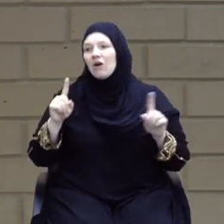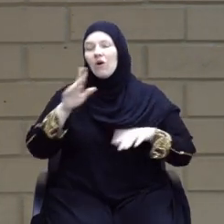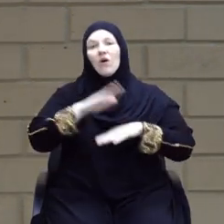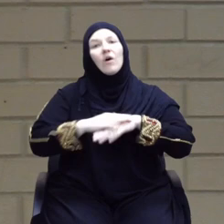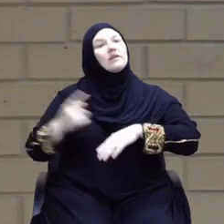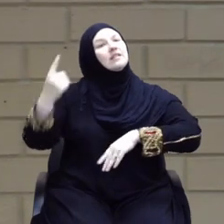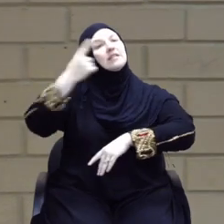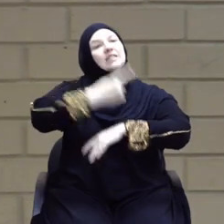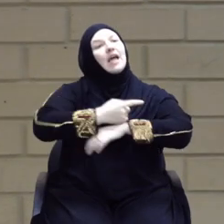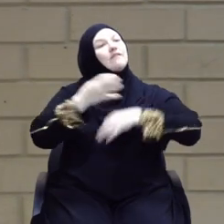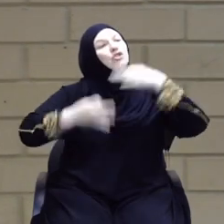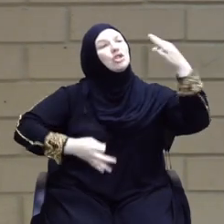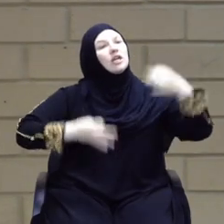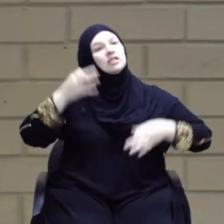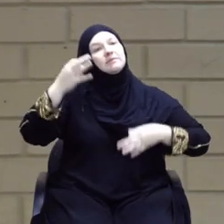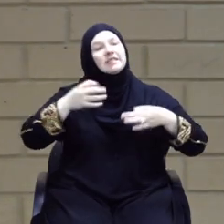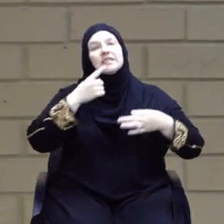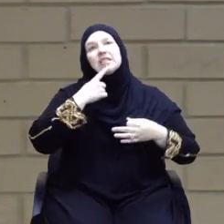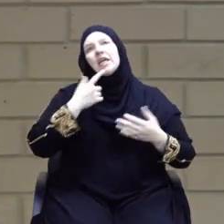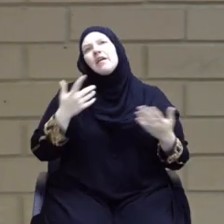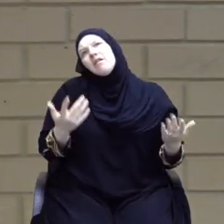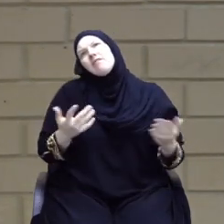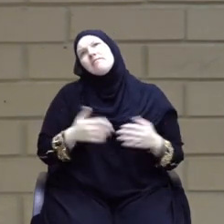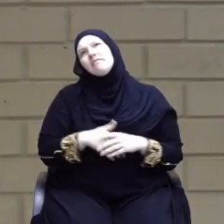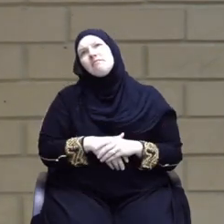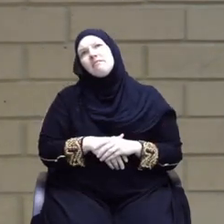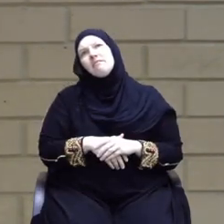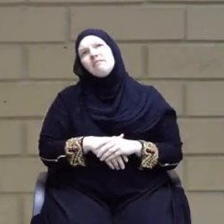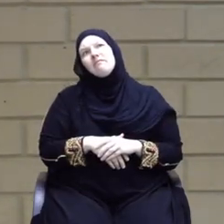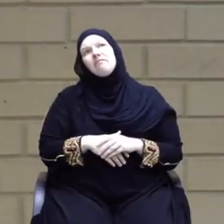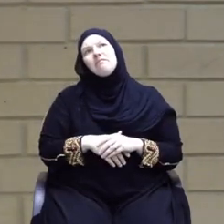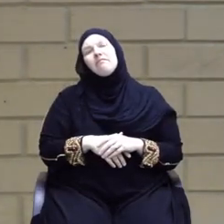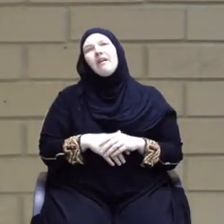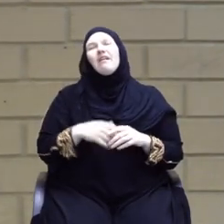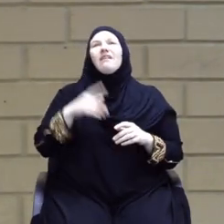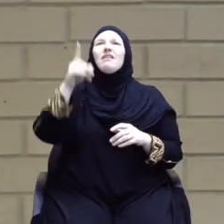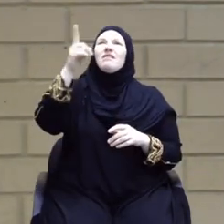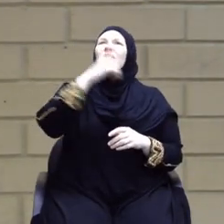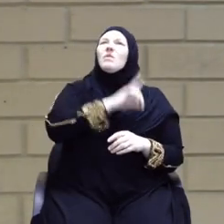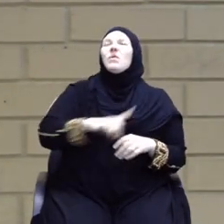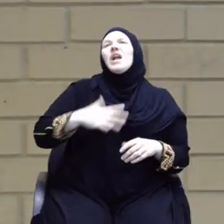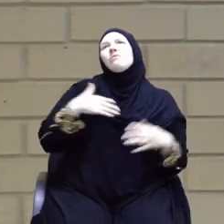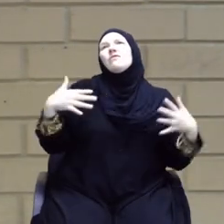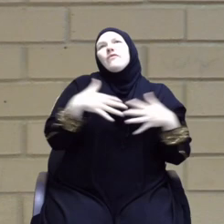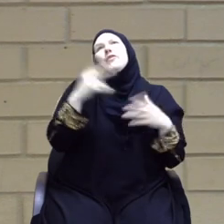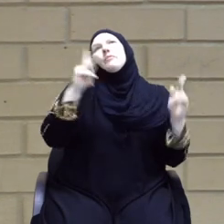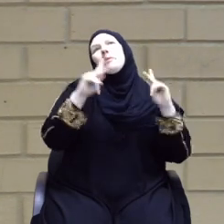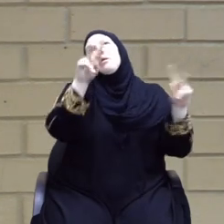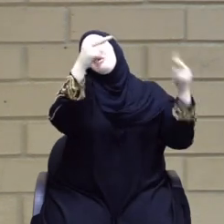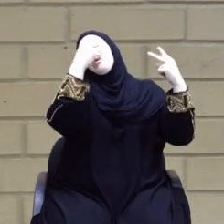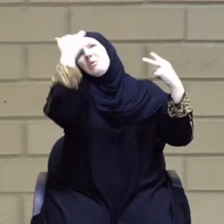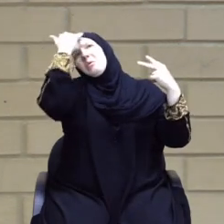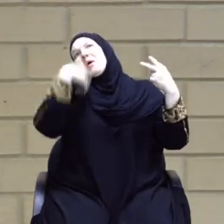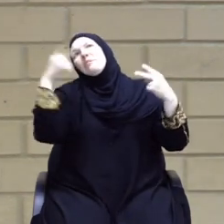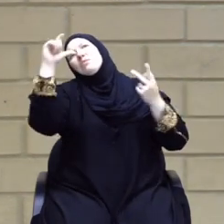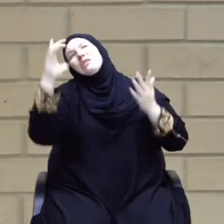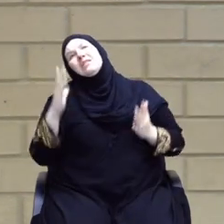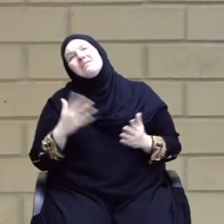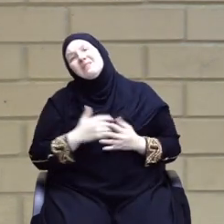Rab, I was afraid that people will know I'm a Muslim. I was ashamed that people will know that I'm a good